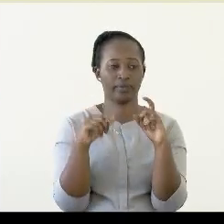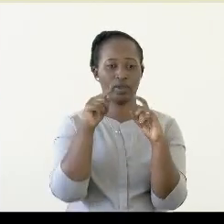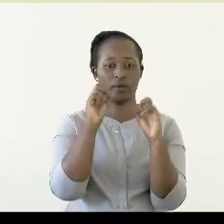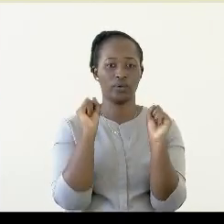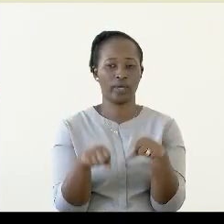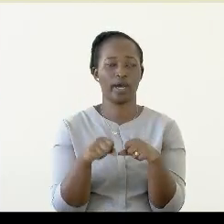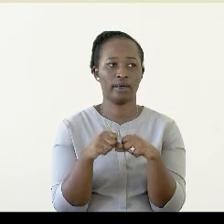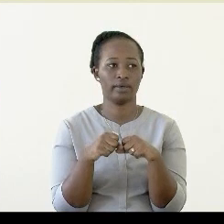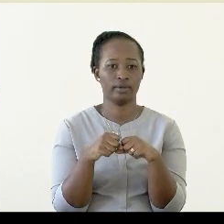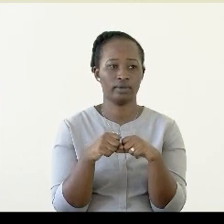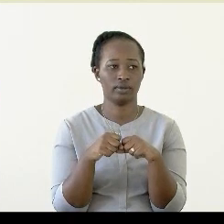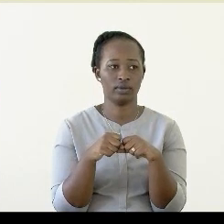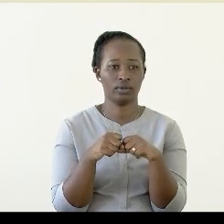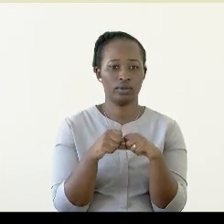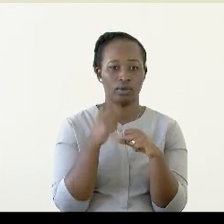can go on the